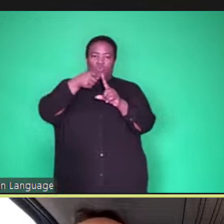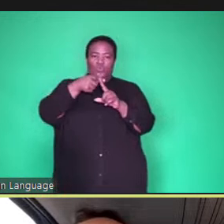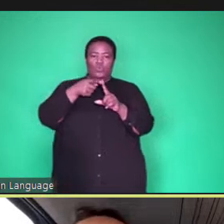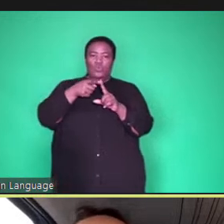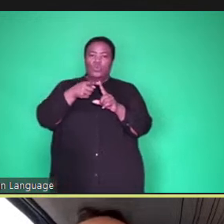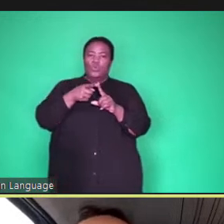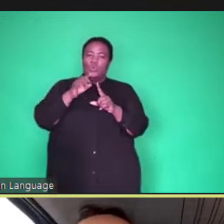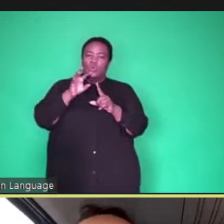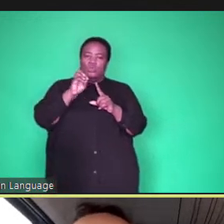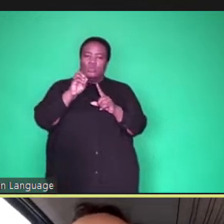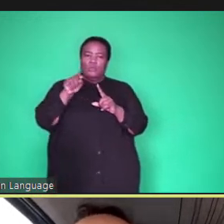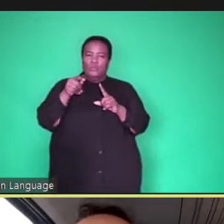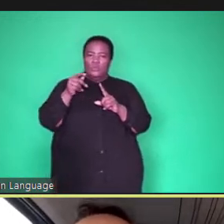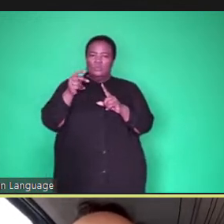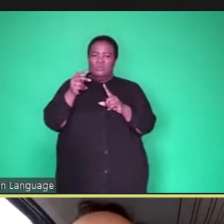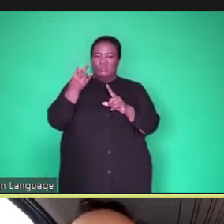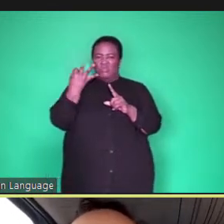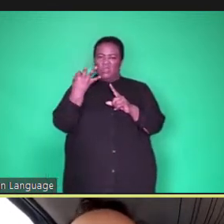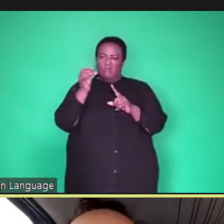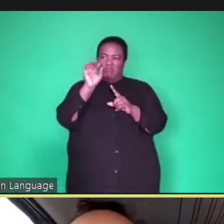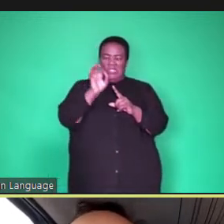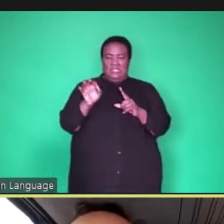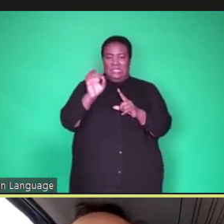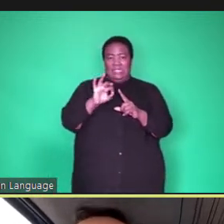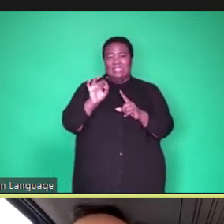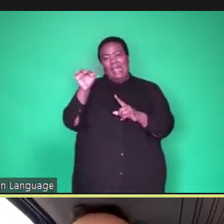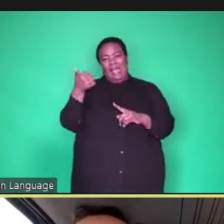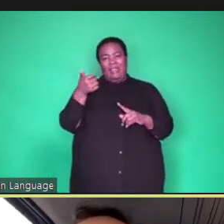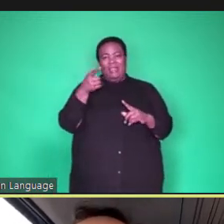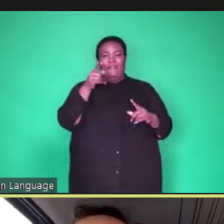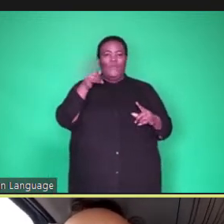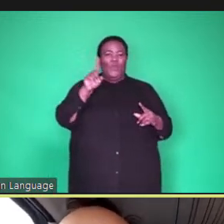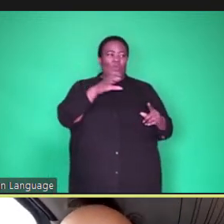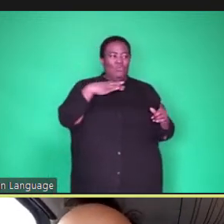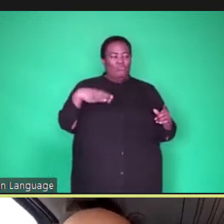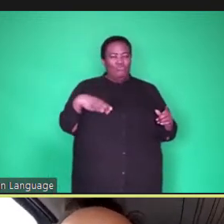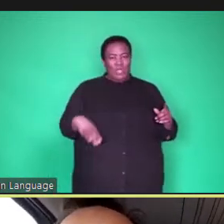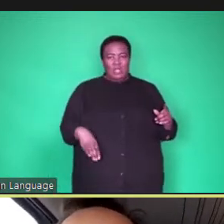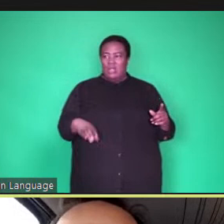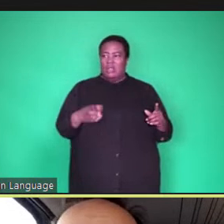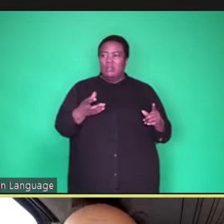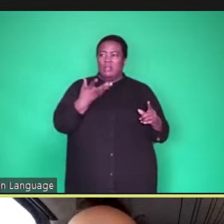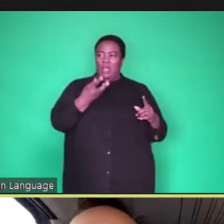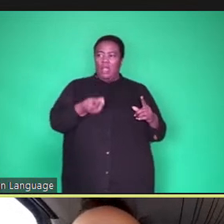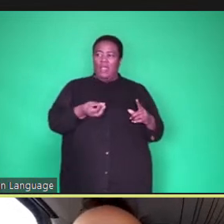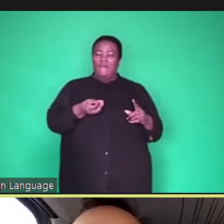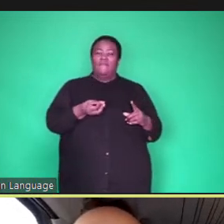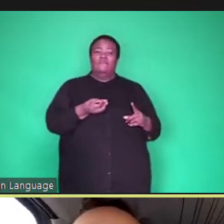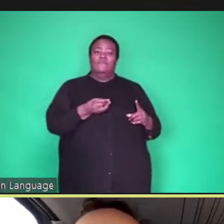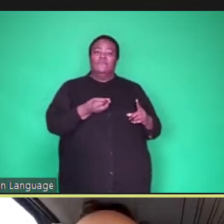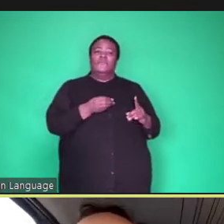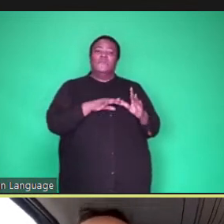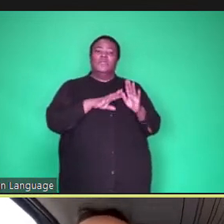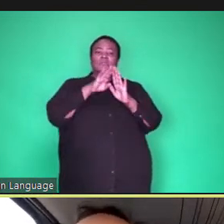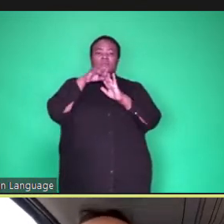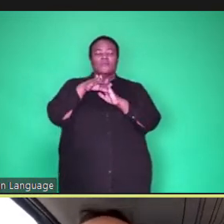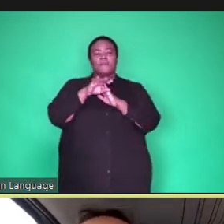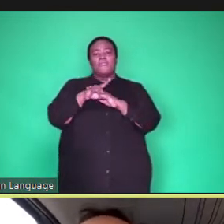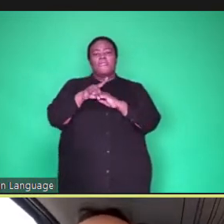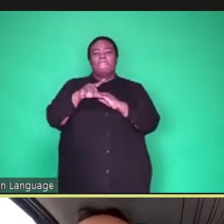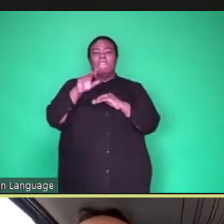3%. The other estimates are for China, which has a very peculiar trend as compared to other